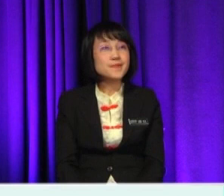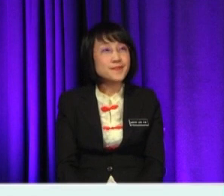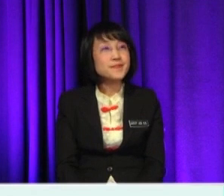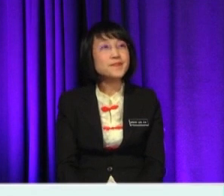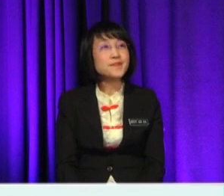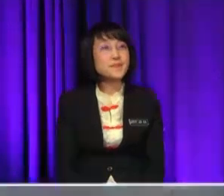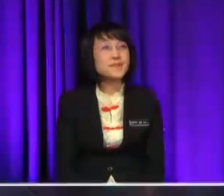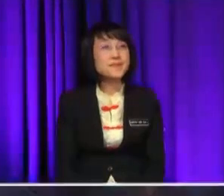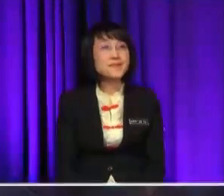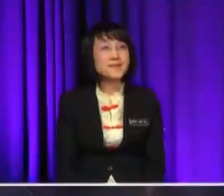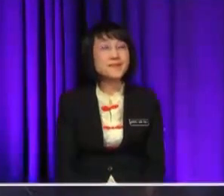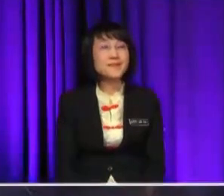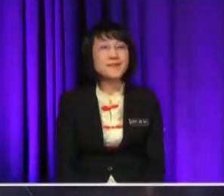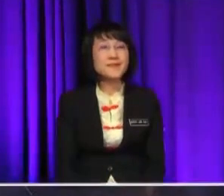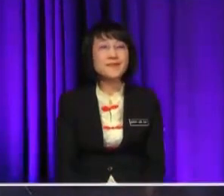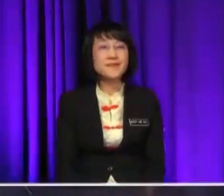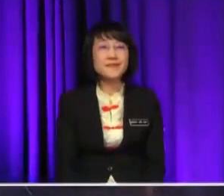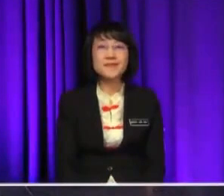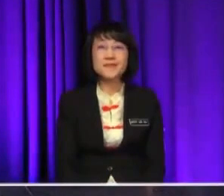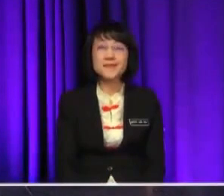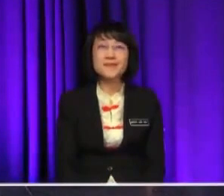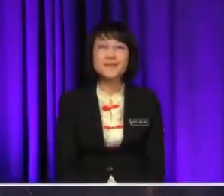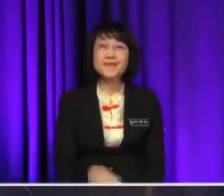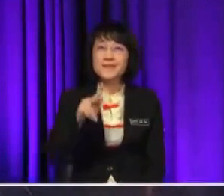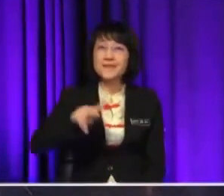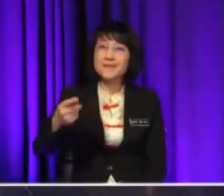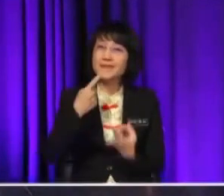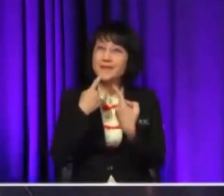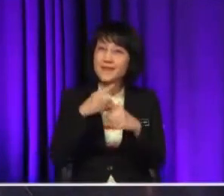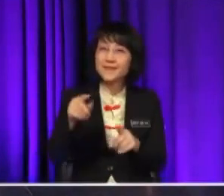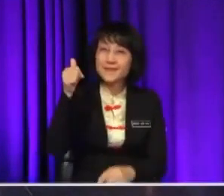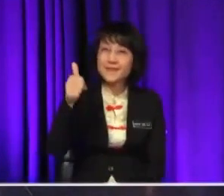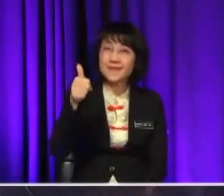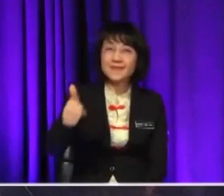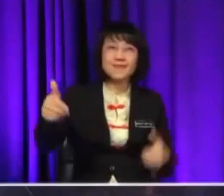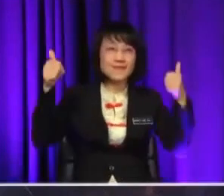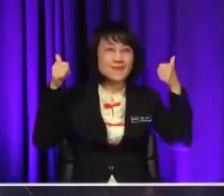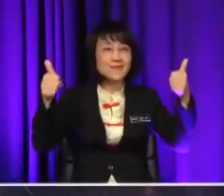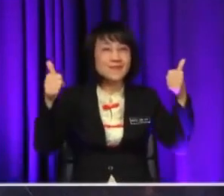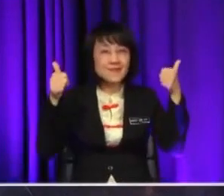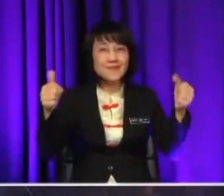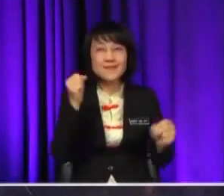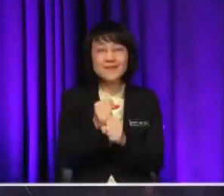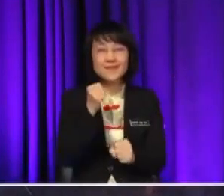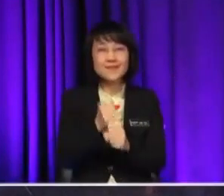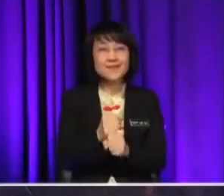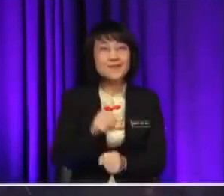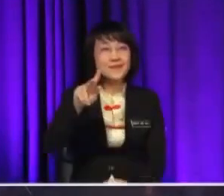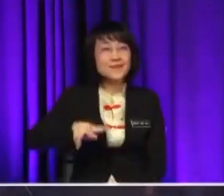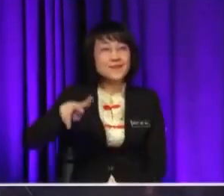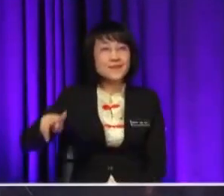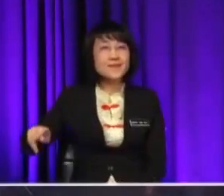guess the answers from your students or your pupils are good. Yes. Awesome job, girls. Yes. Now, of course,